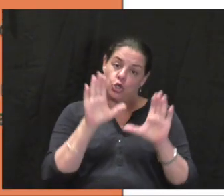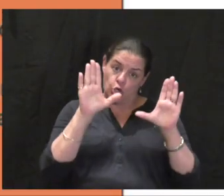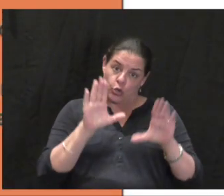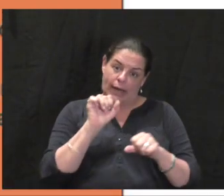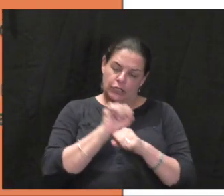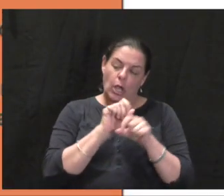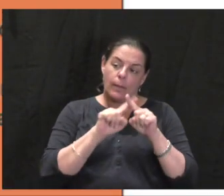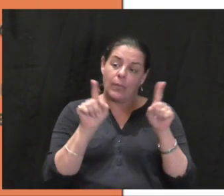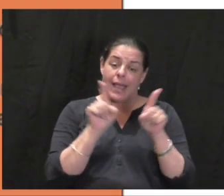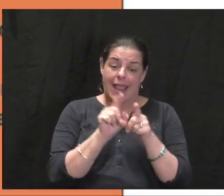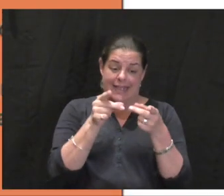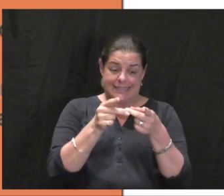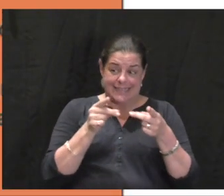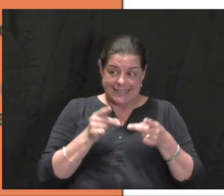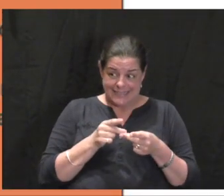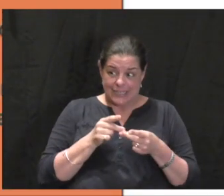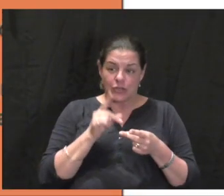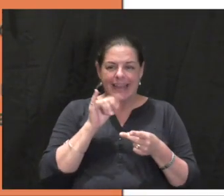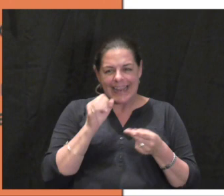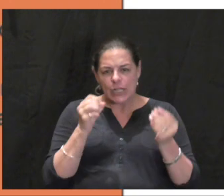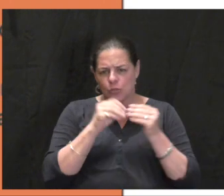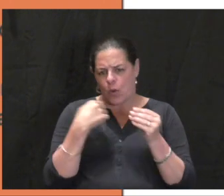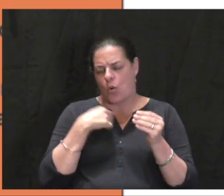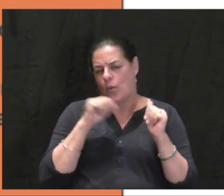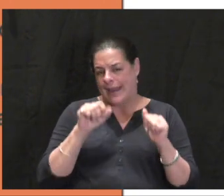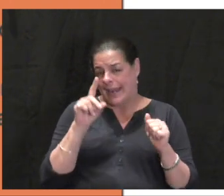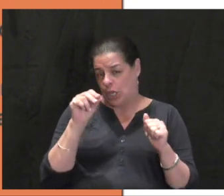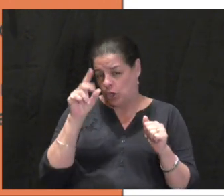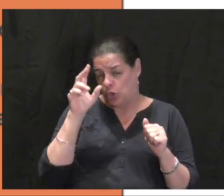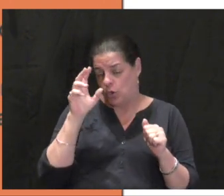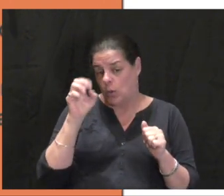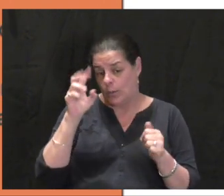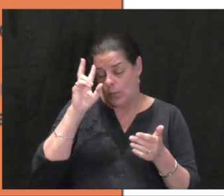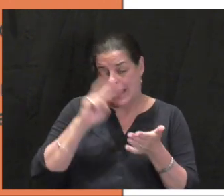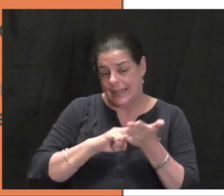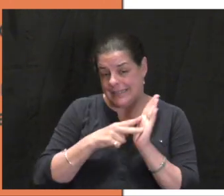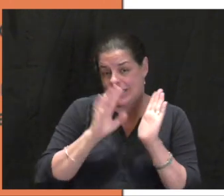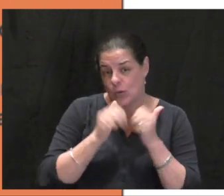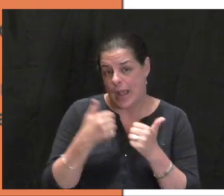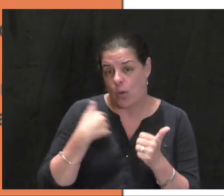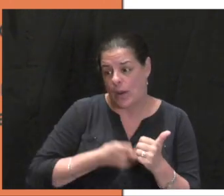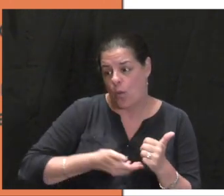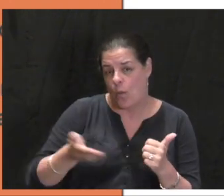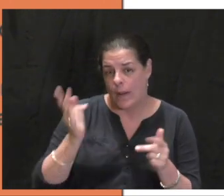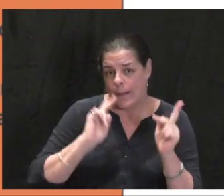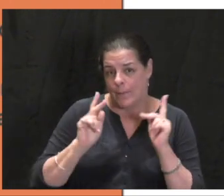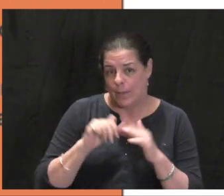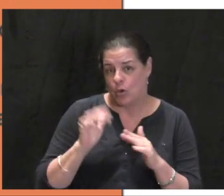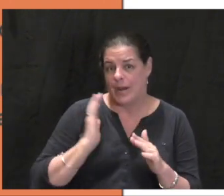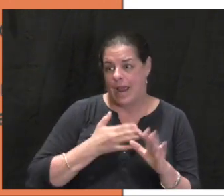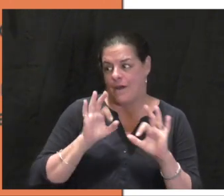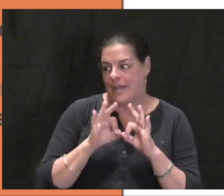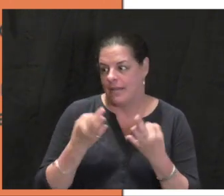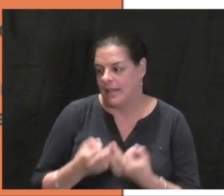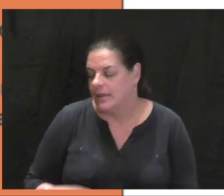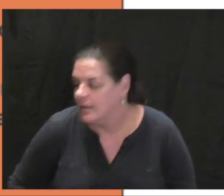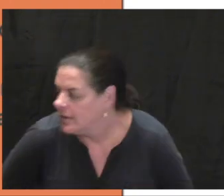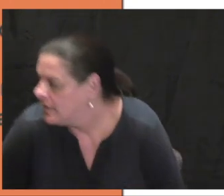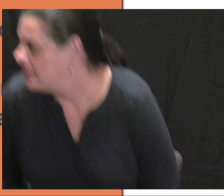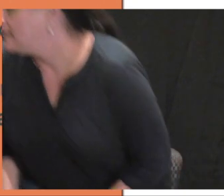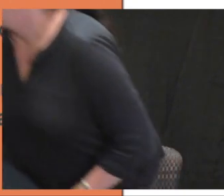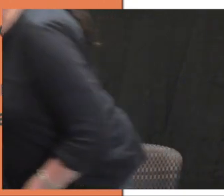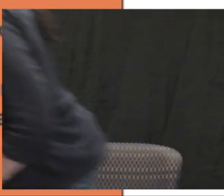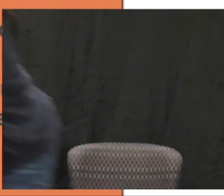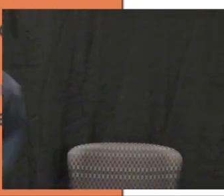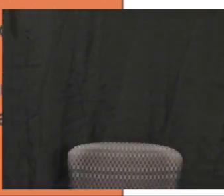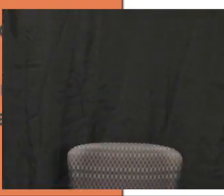last thing is just continuing to work to identify and integrate PD that's designed to really provide additional support. Being a first-year teacher